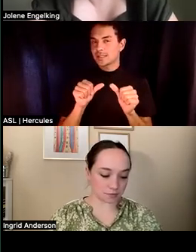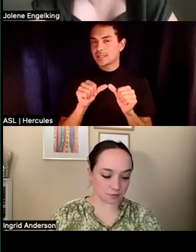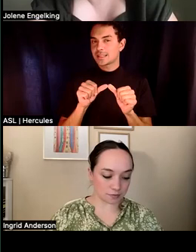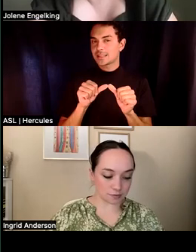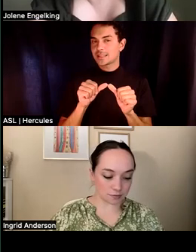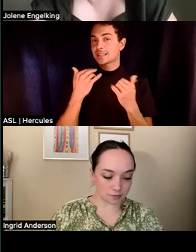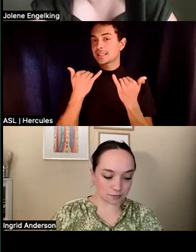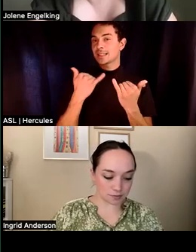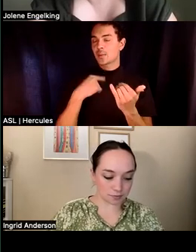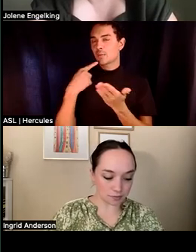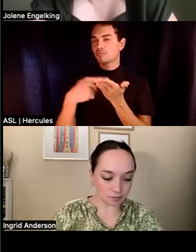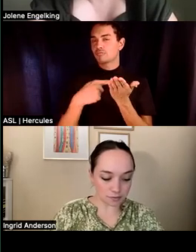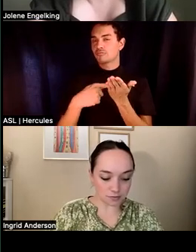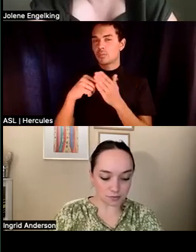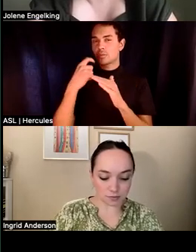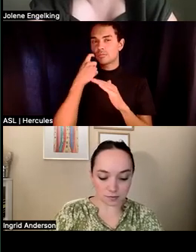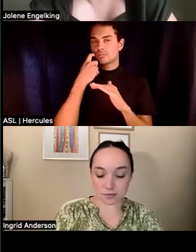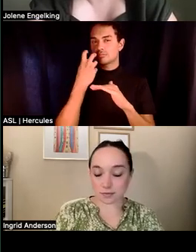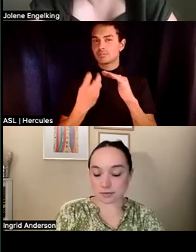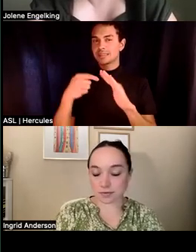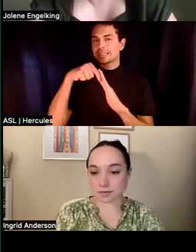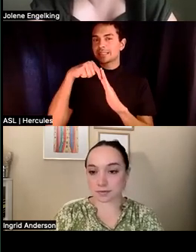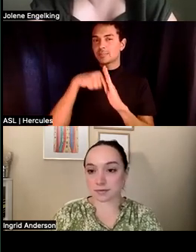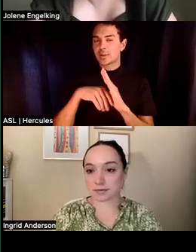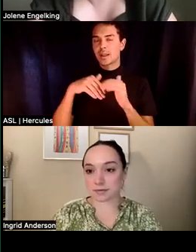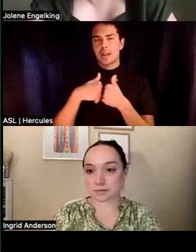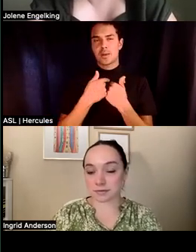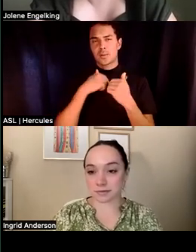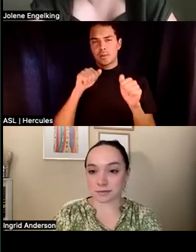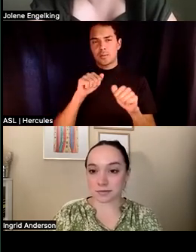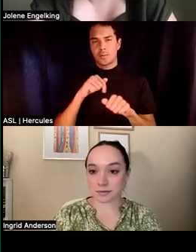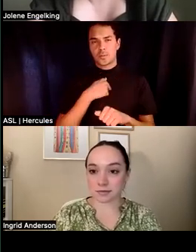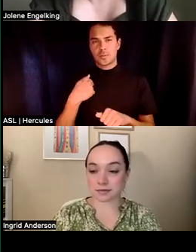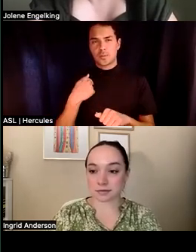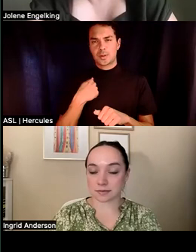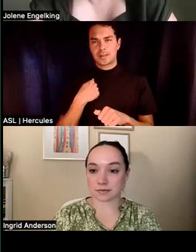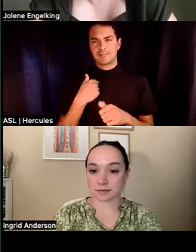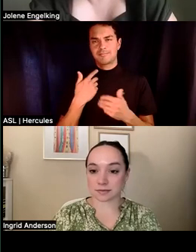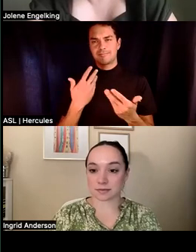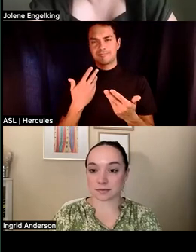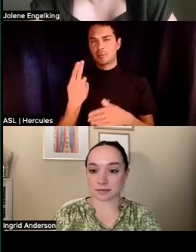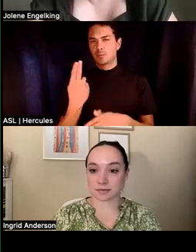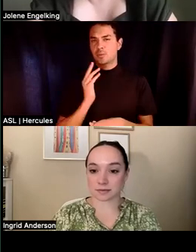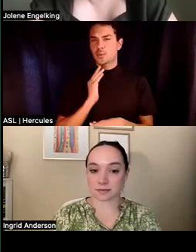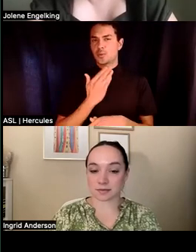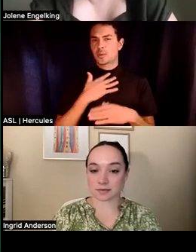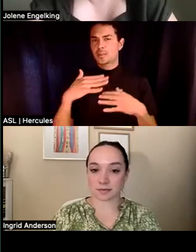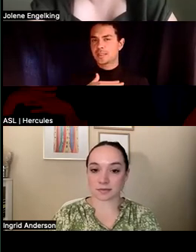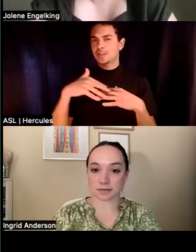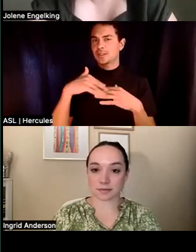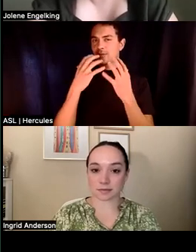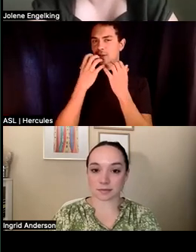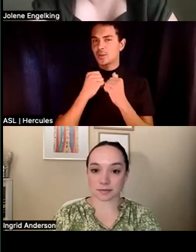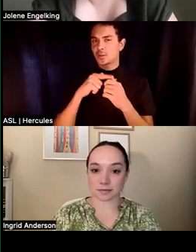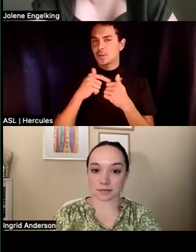today we're going to dive a little bit deeper into how can we practically use our Indigenous values to really help